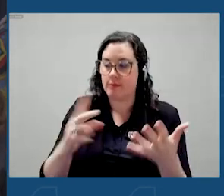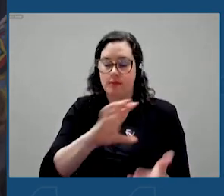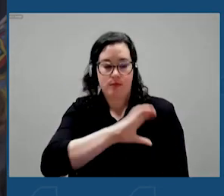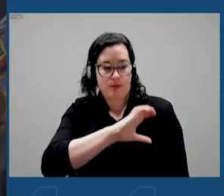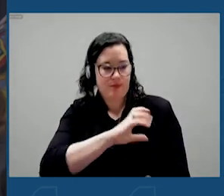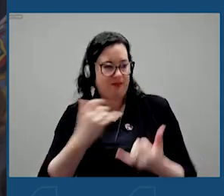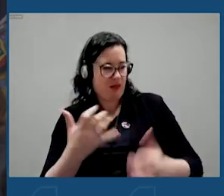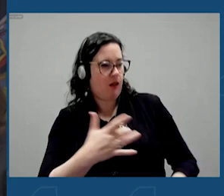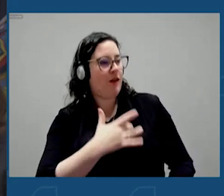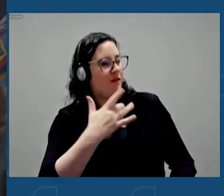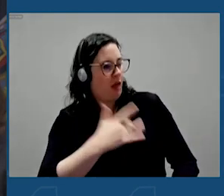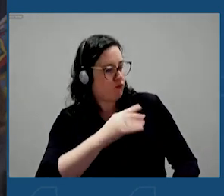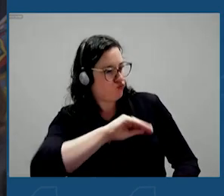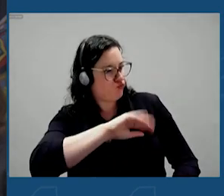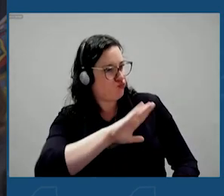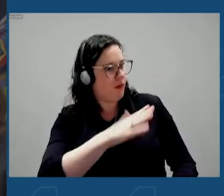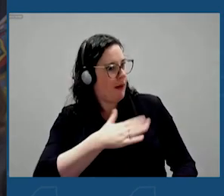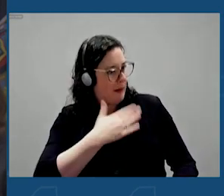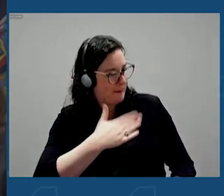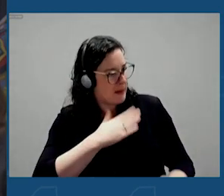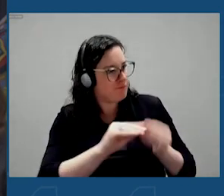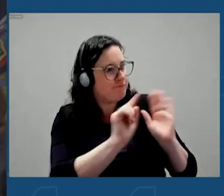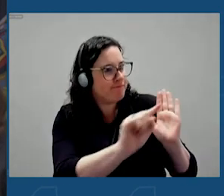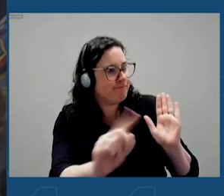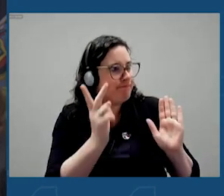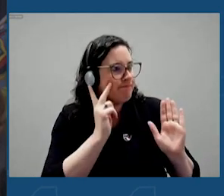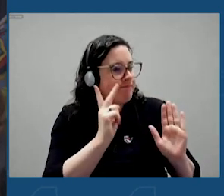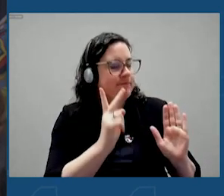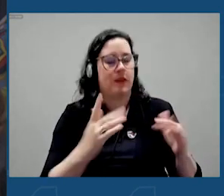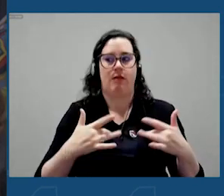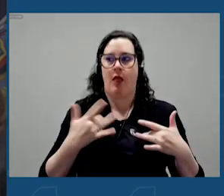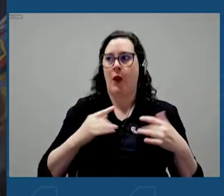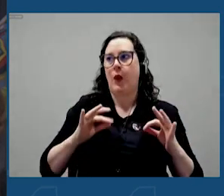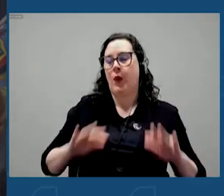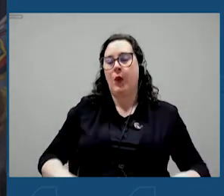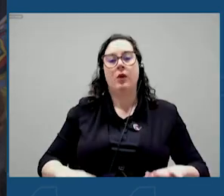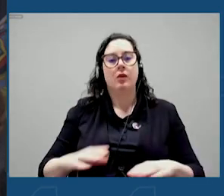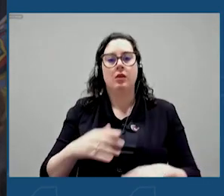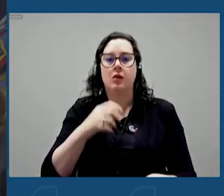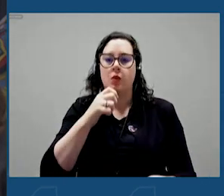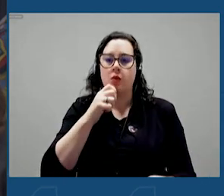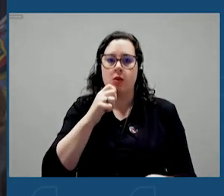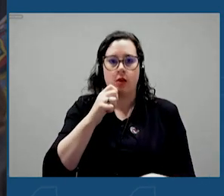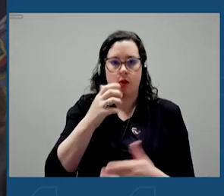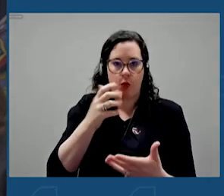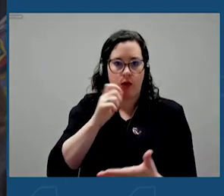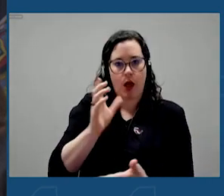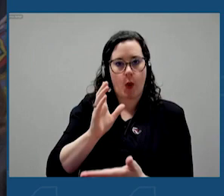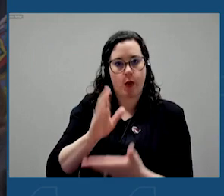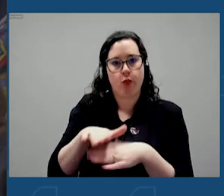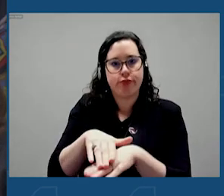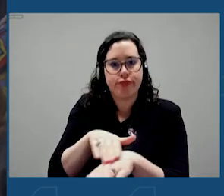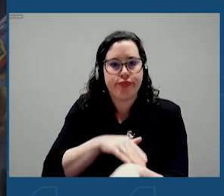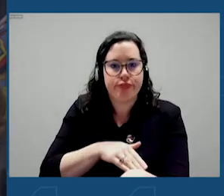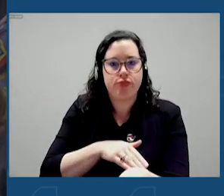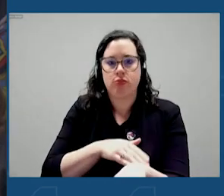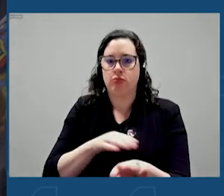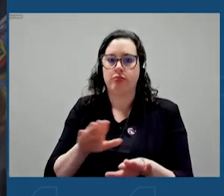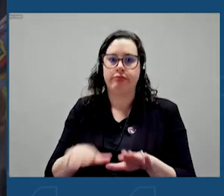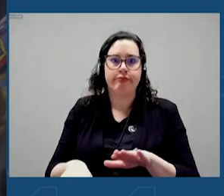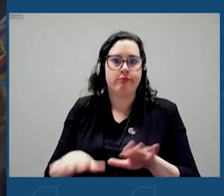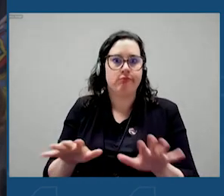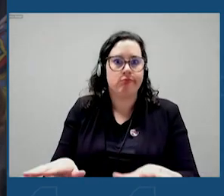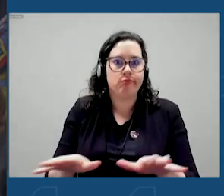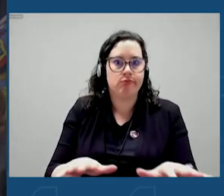than ever before. We're not taking our foot off the gas on the cops, cameras, and care program. I know that the governor and the